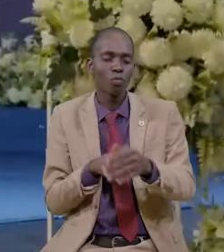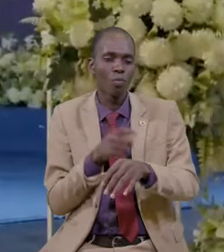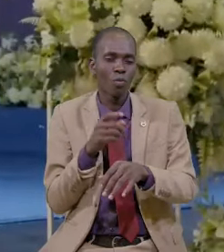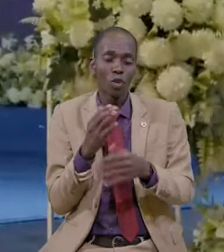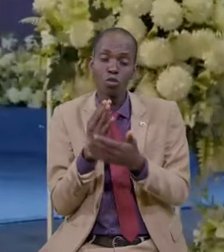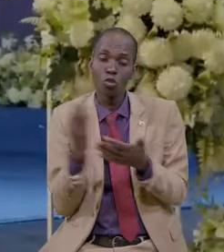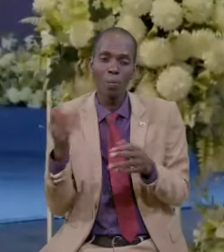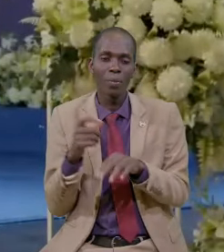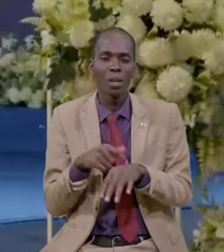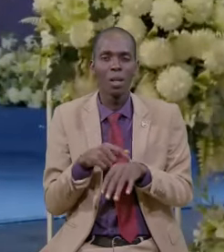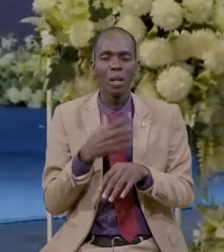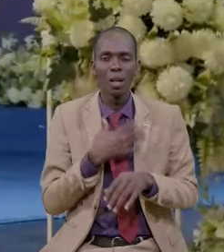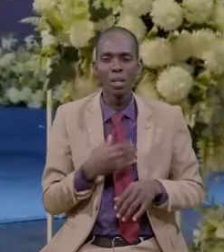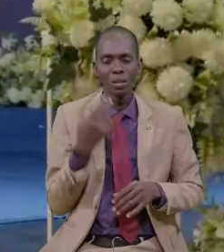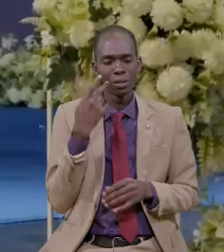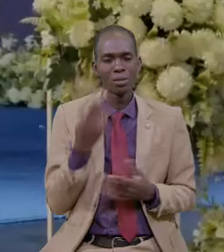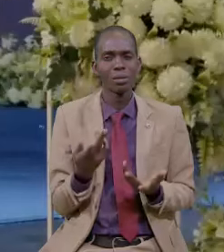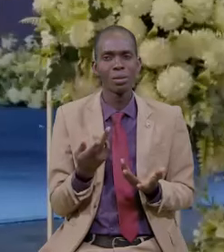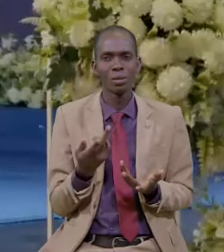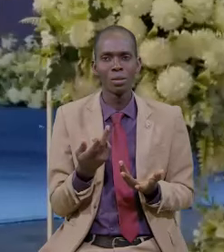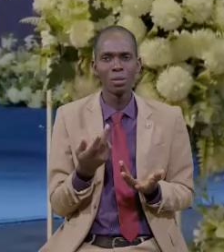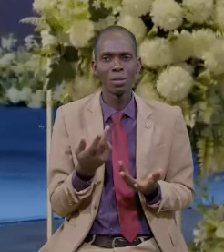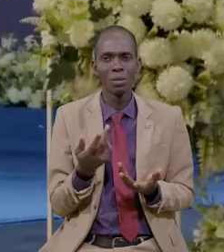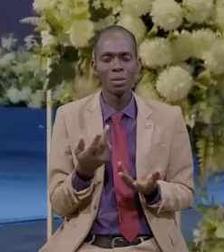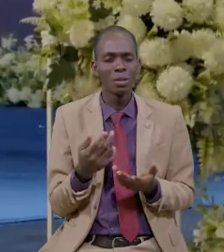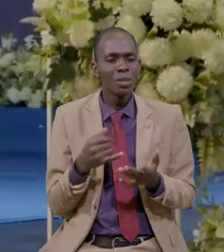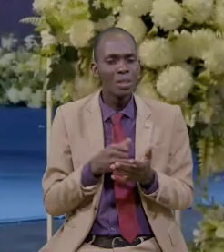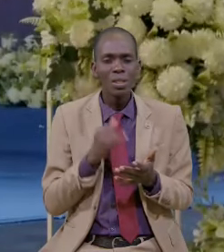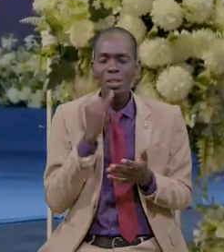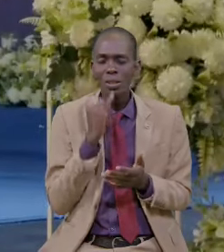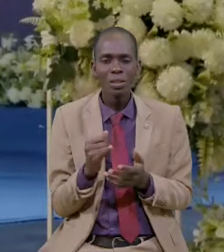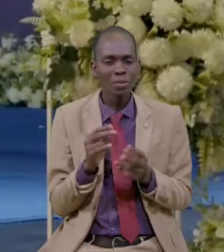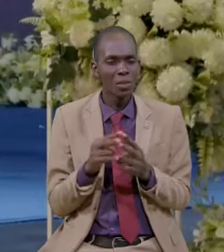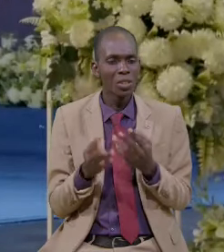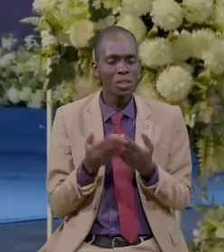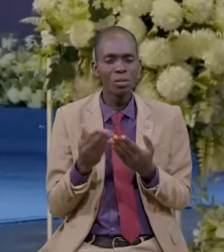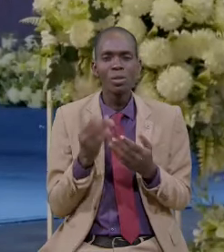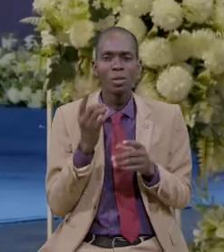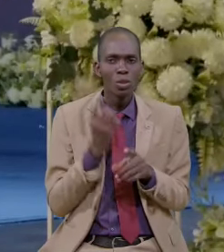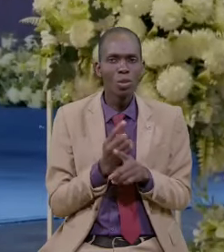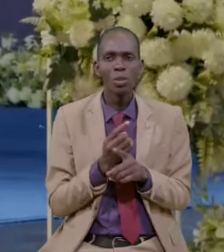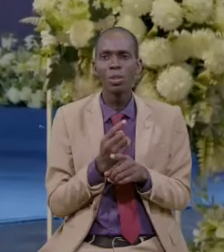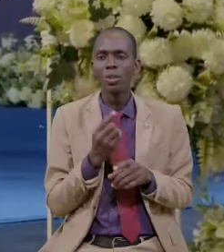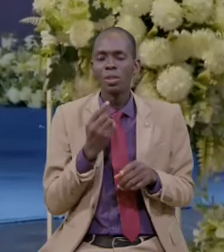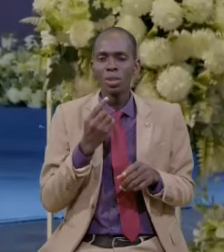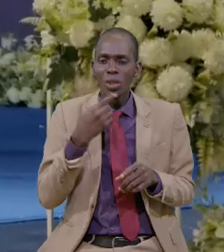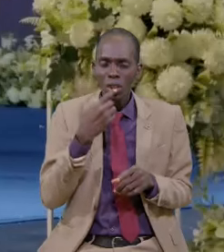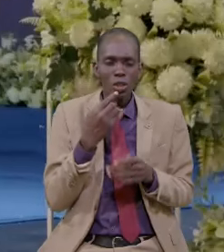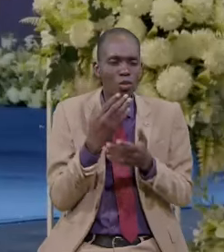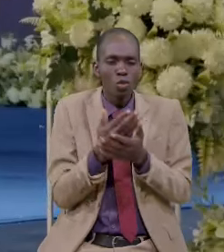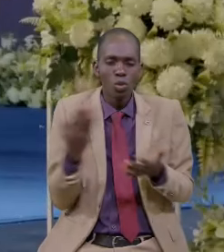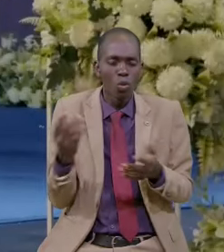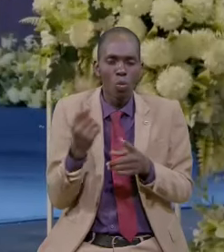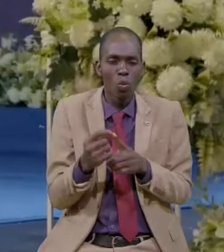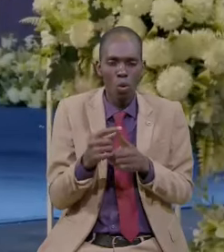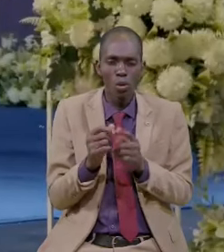know, why? It's very simple. Just say something. Join syllables together and just say it. And